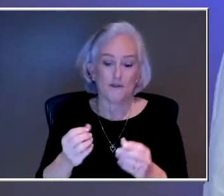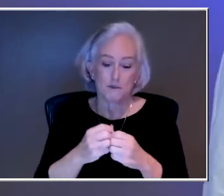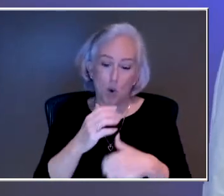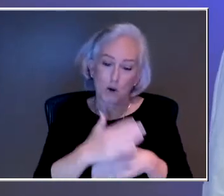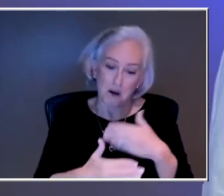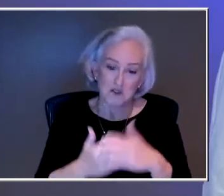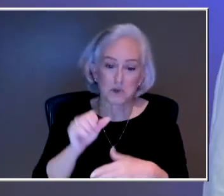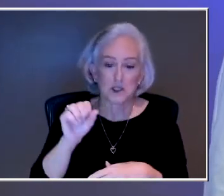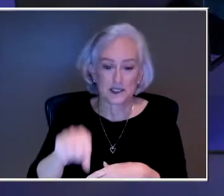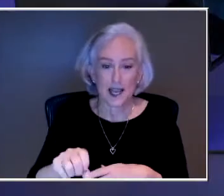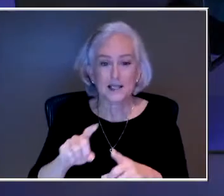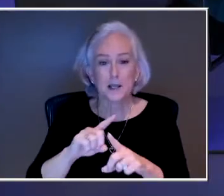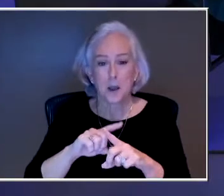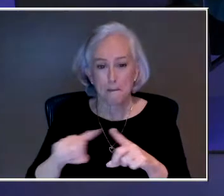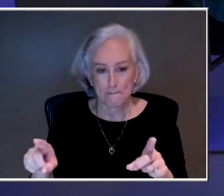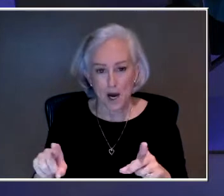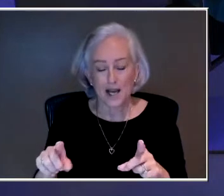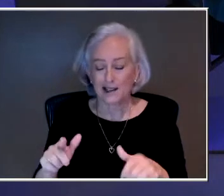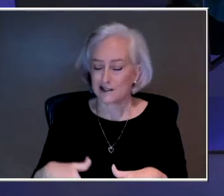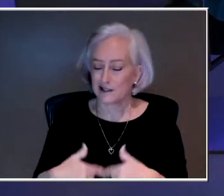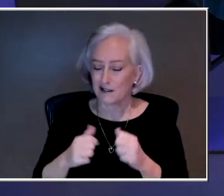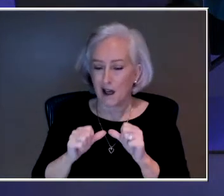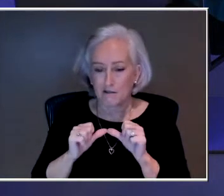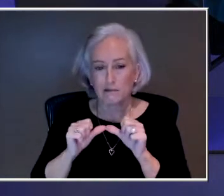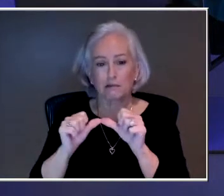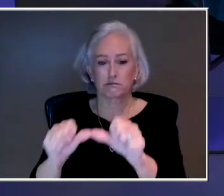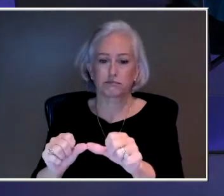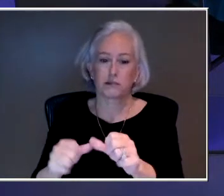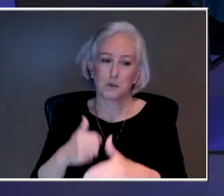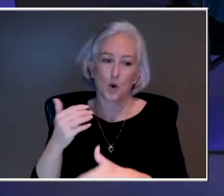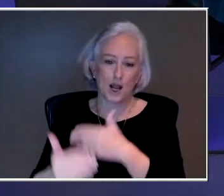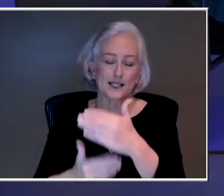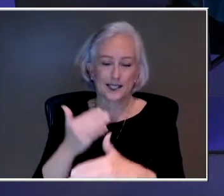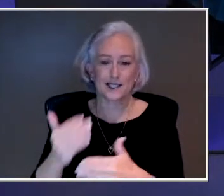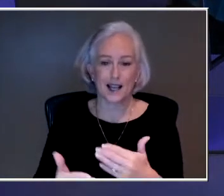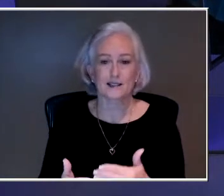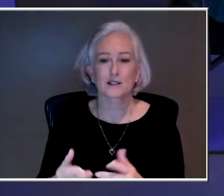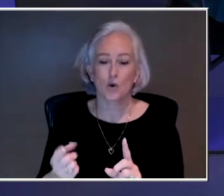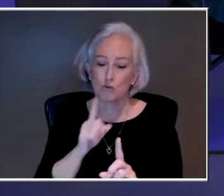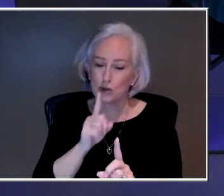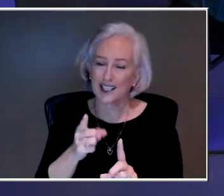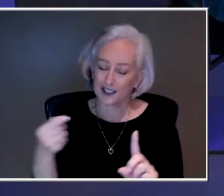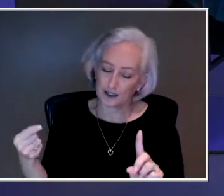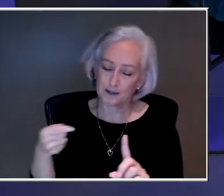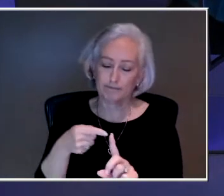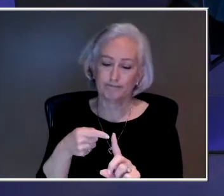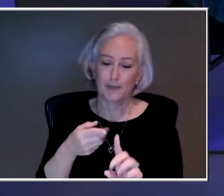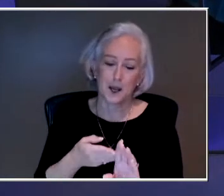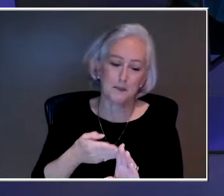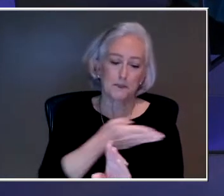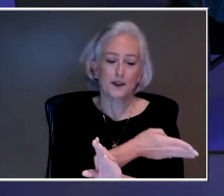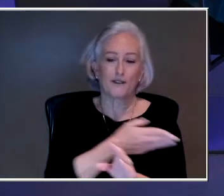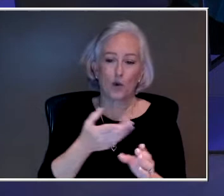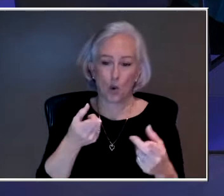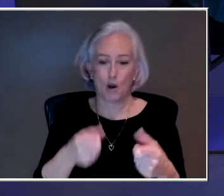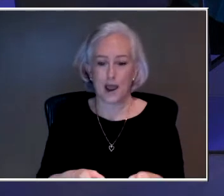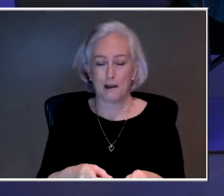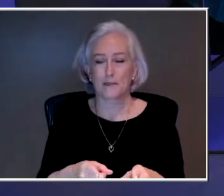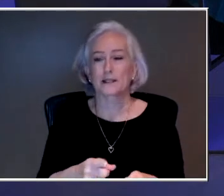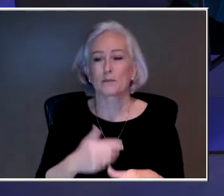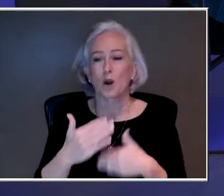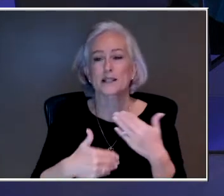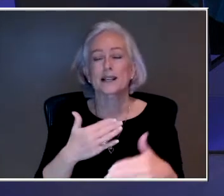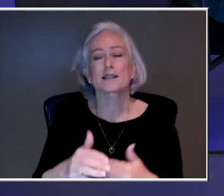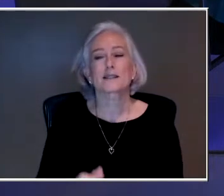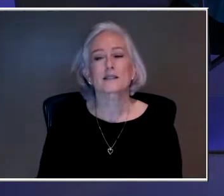of prevention. So I mentioned off the top, you're both co-directors of the lymphedema program here at the Cancer Center. Just reiterate again, just what that difference